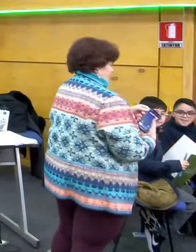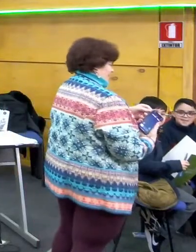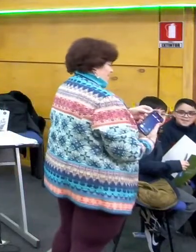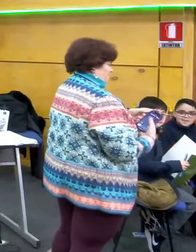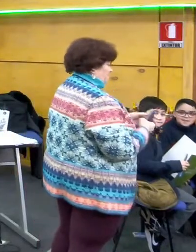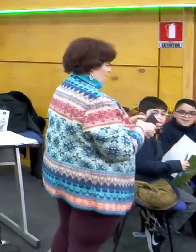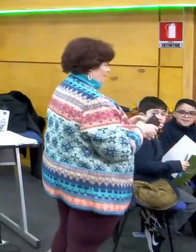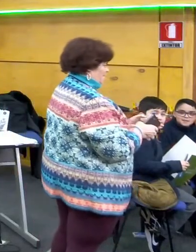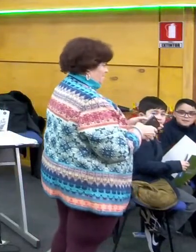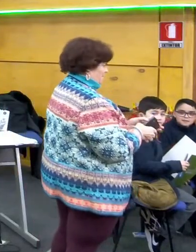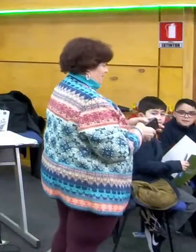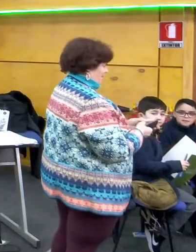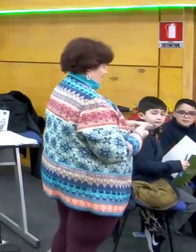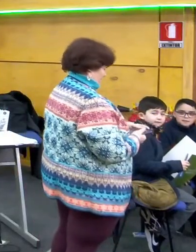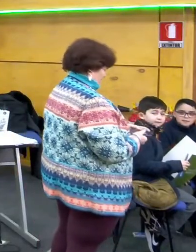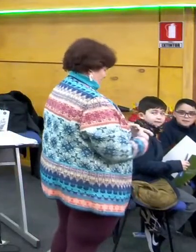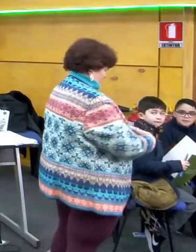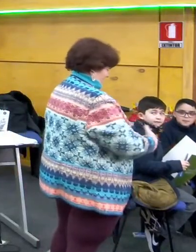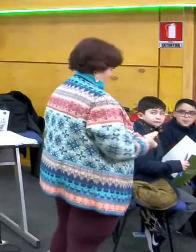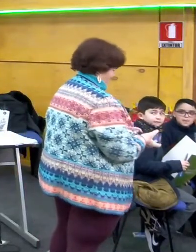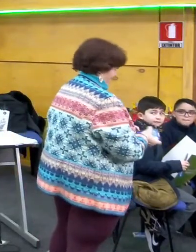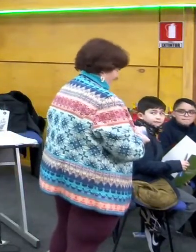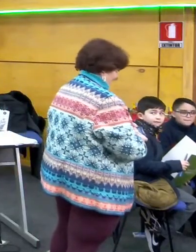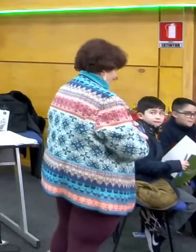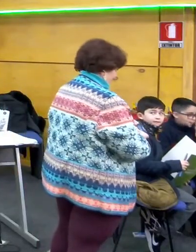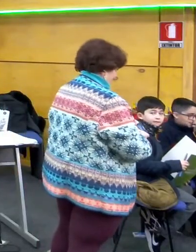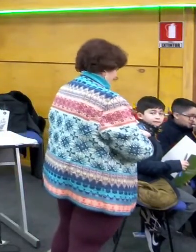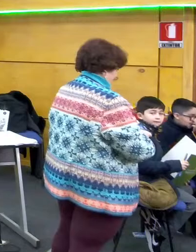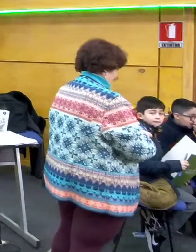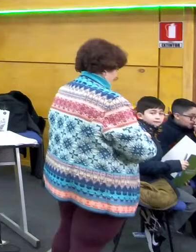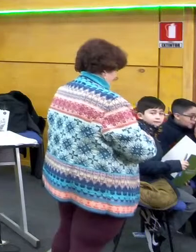Oh, same time bell.